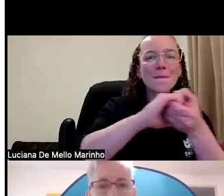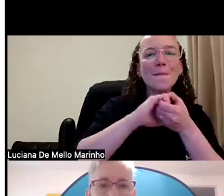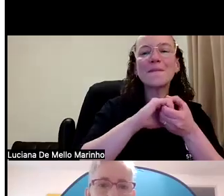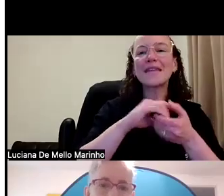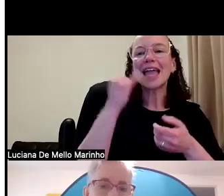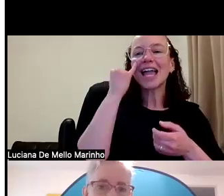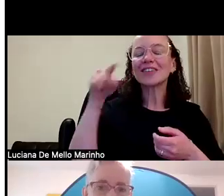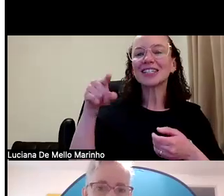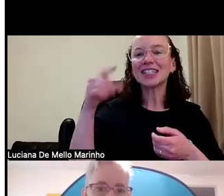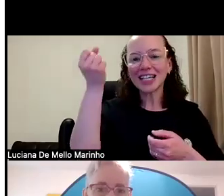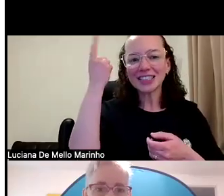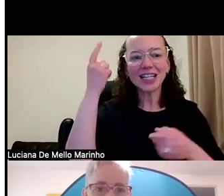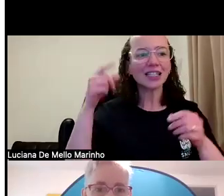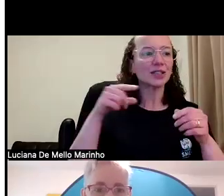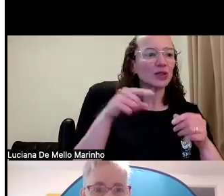So